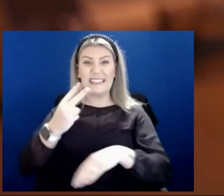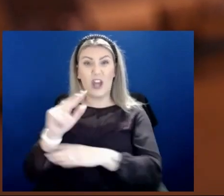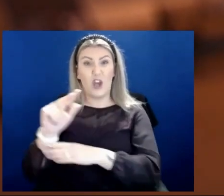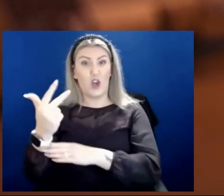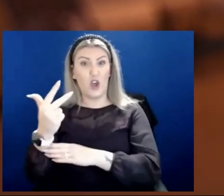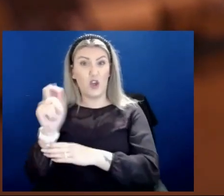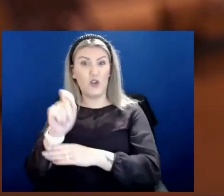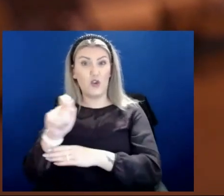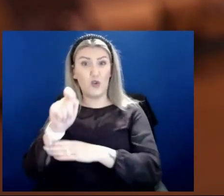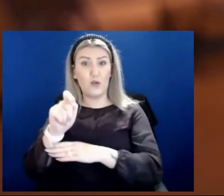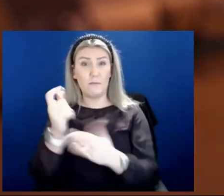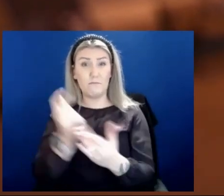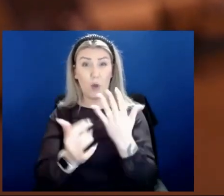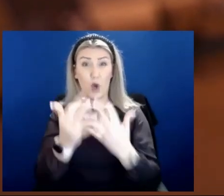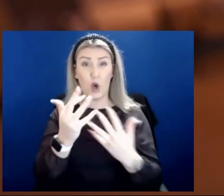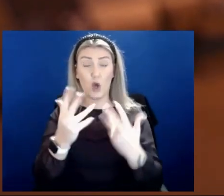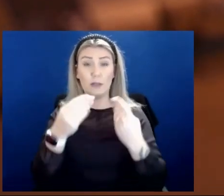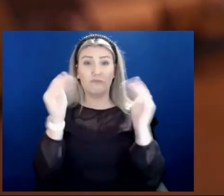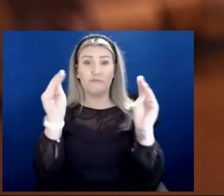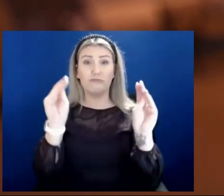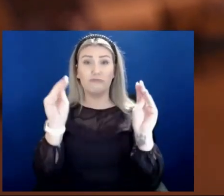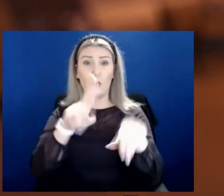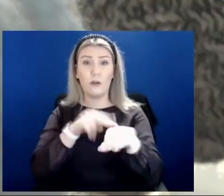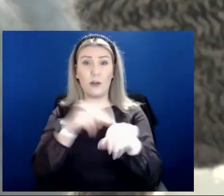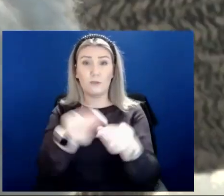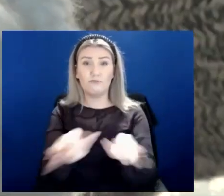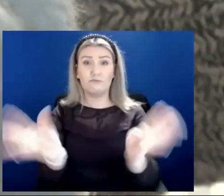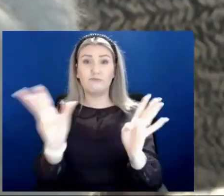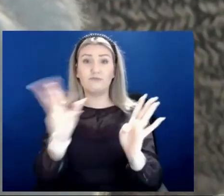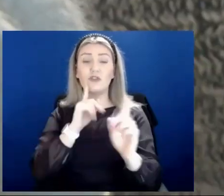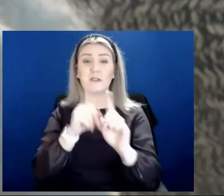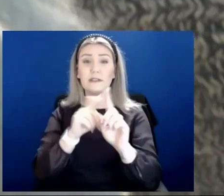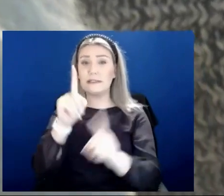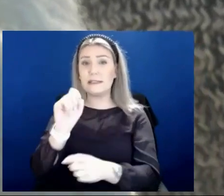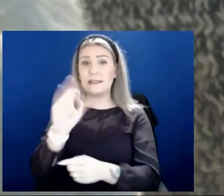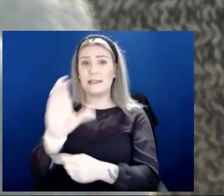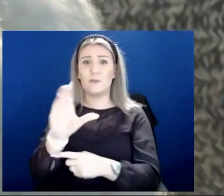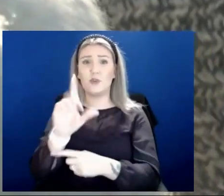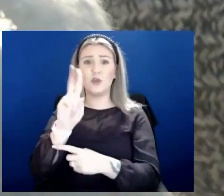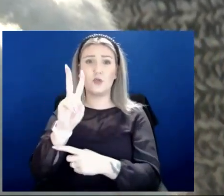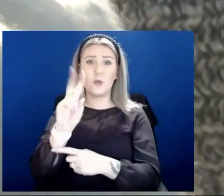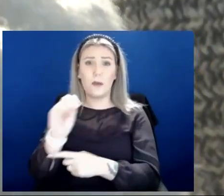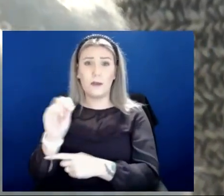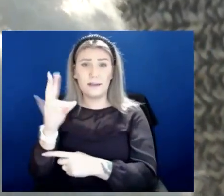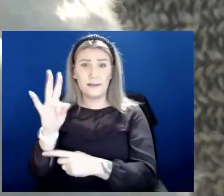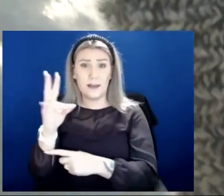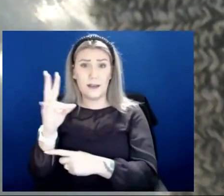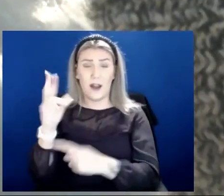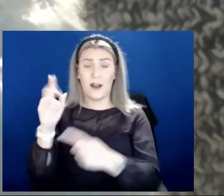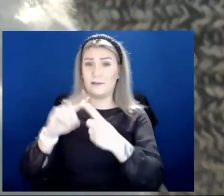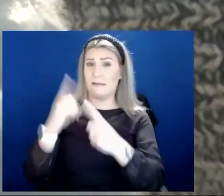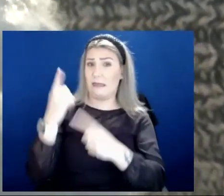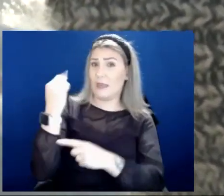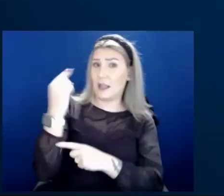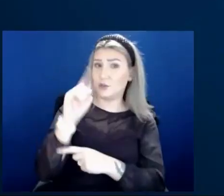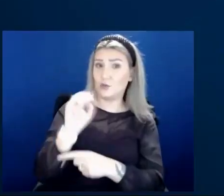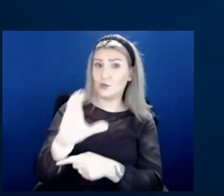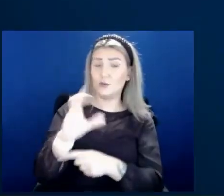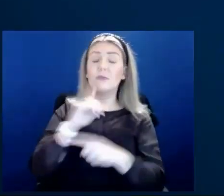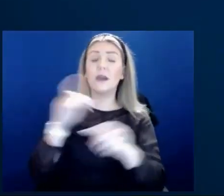were sold nationwide from December 2017 to December of last year, and you can return those for a full